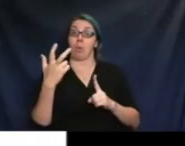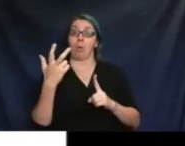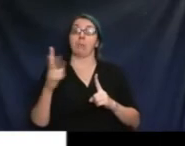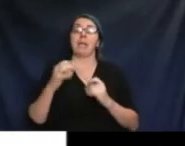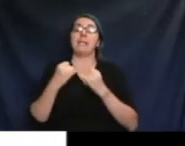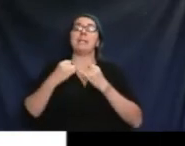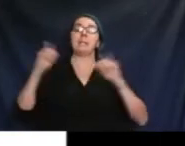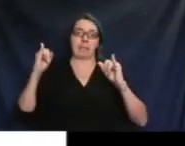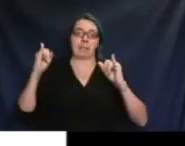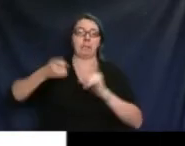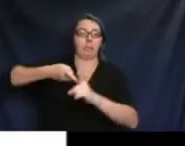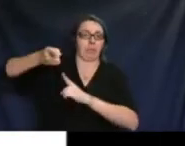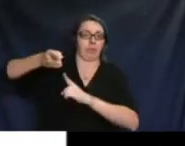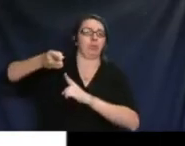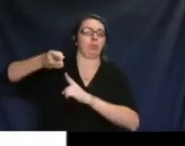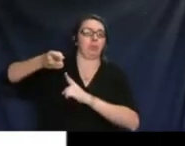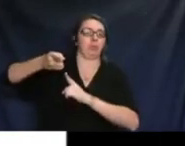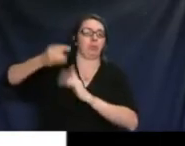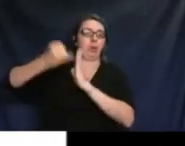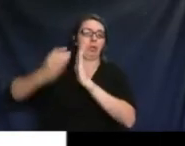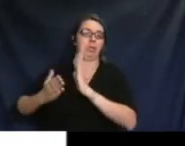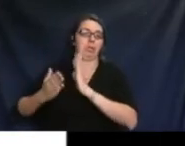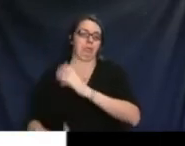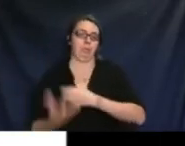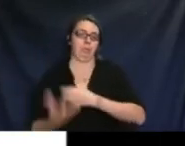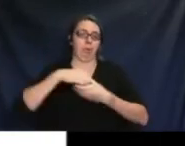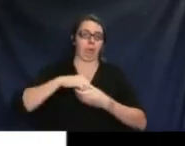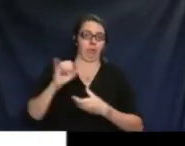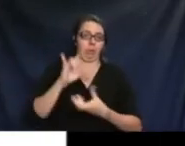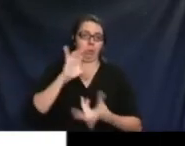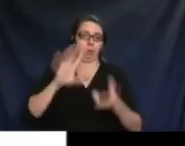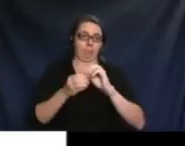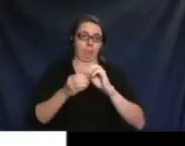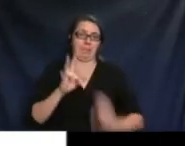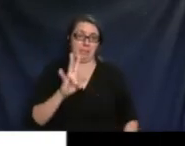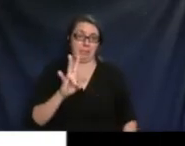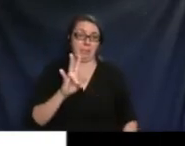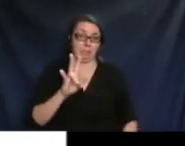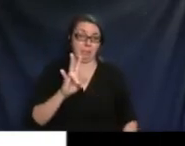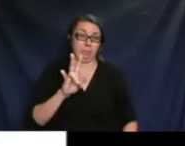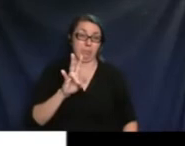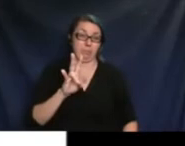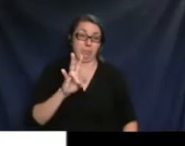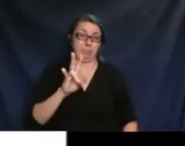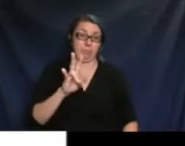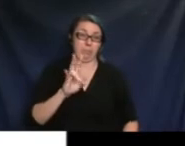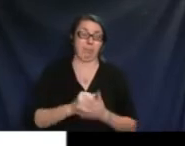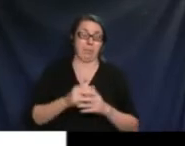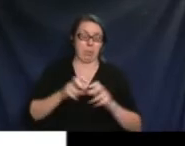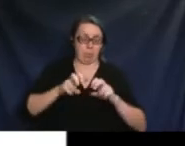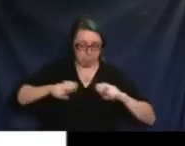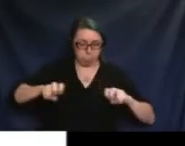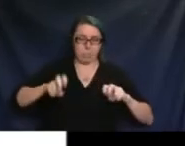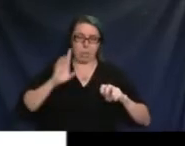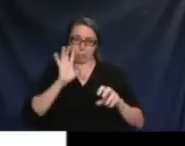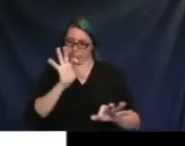helping adjudicate the granting process. What was the other part of the question?